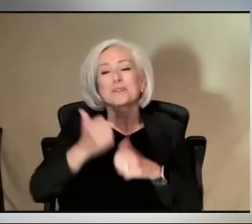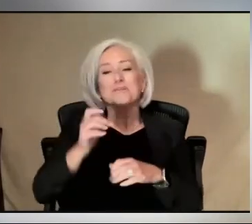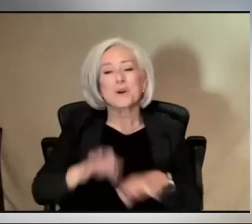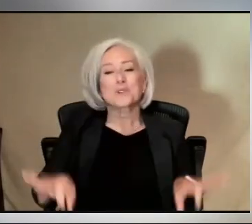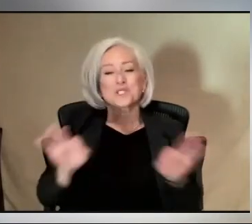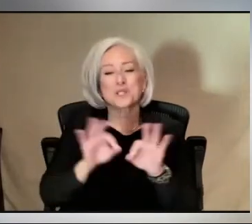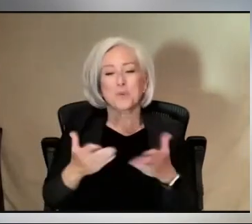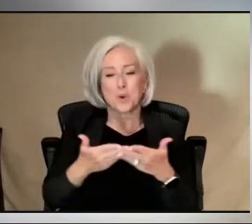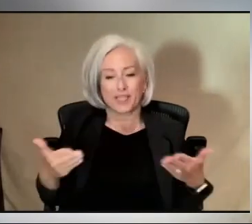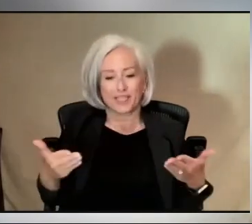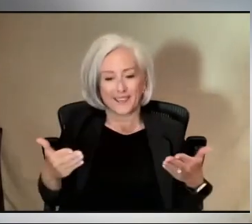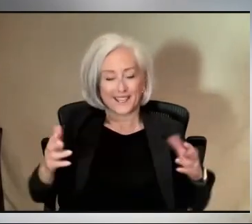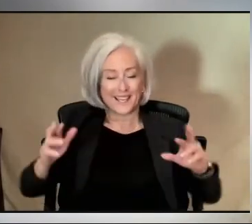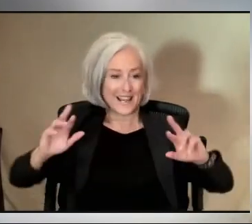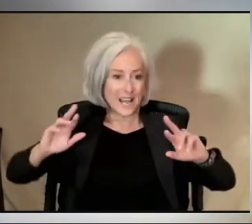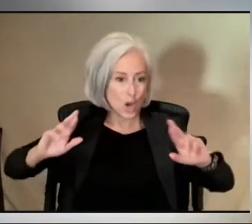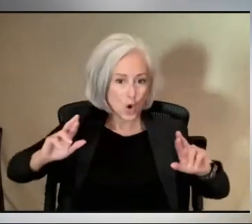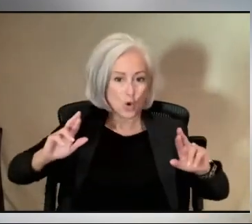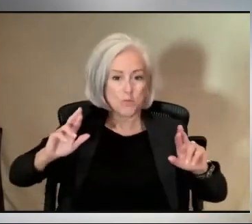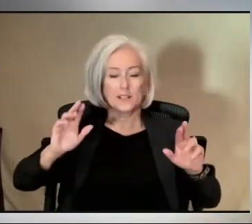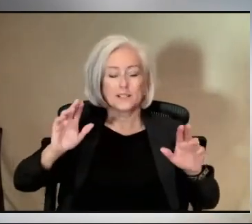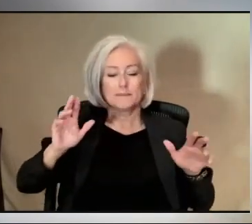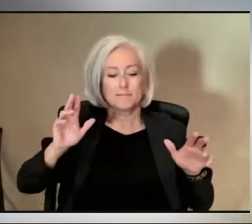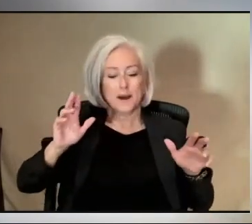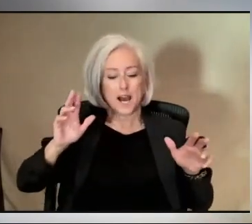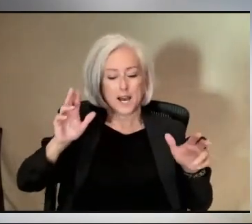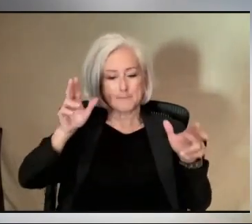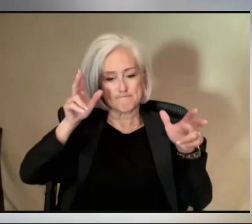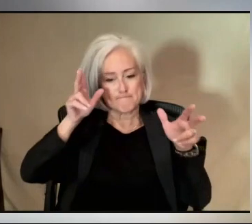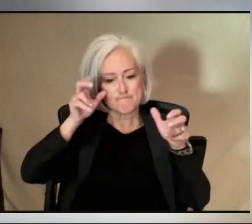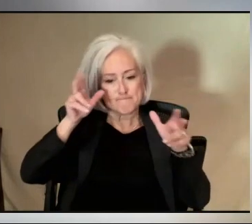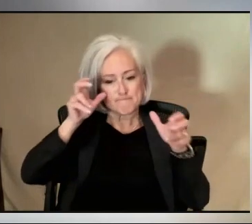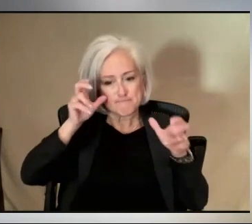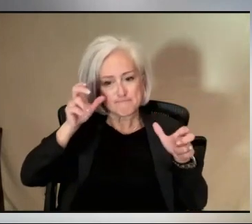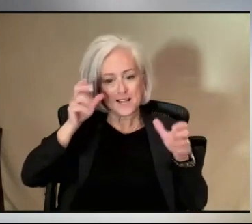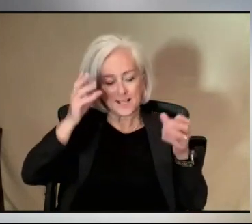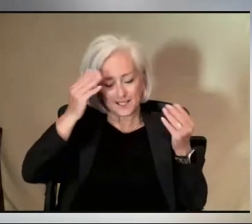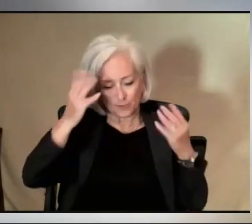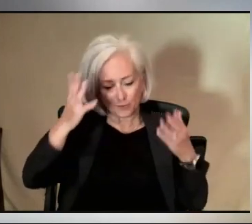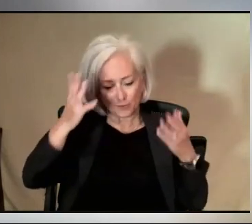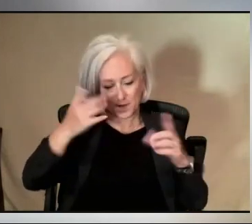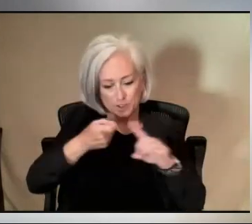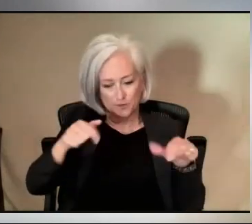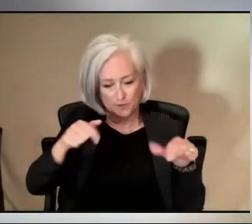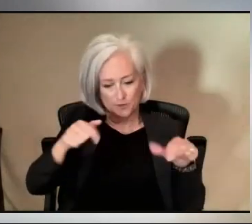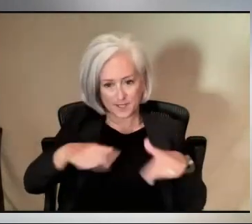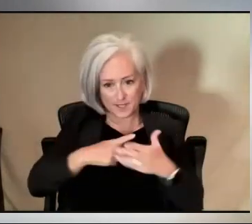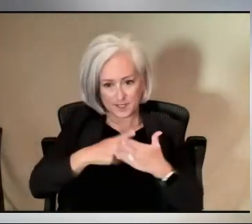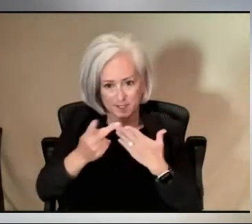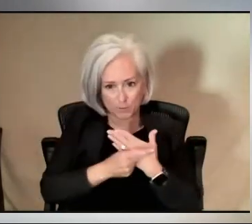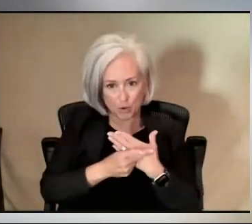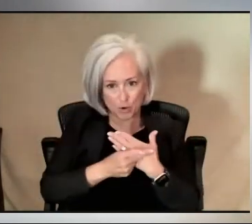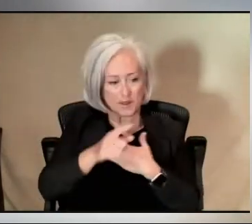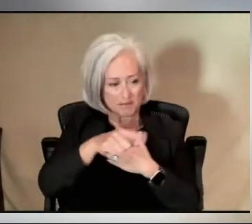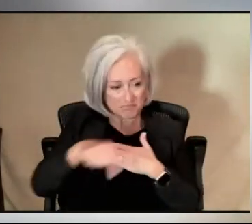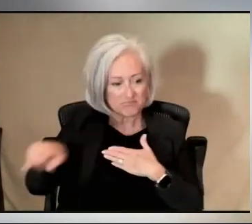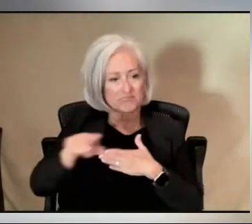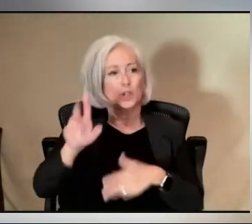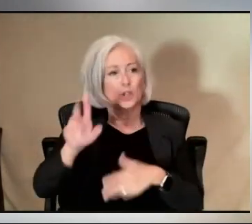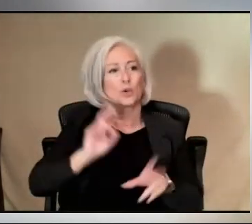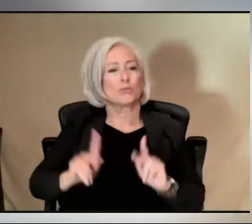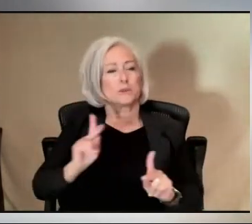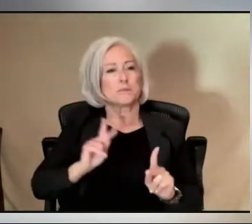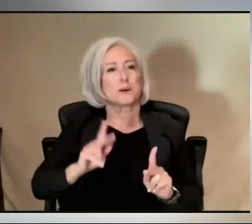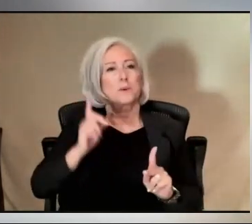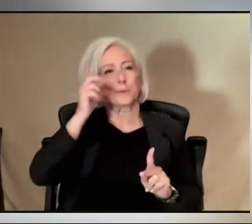and I hope by listening to something like this, the community, lay people realize, wow, there's a lot to this. There's a